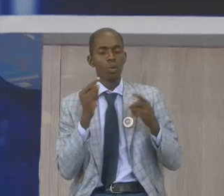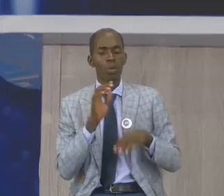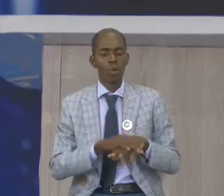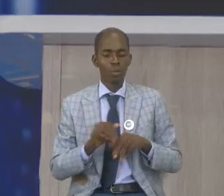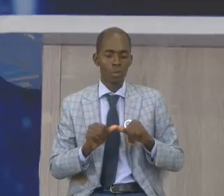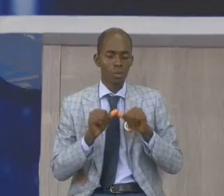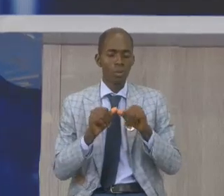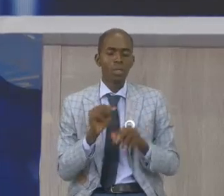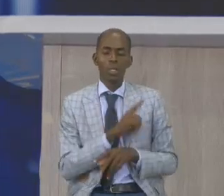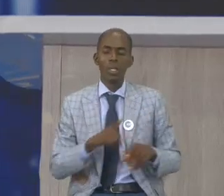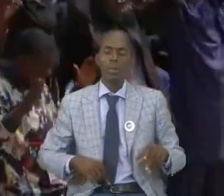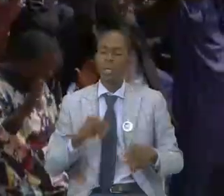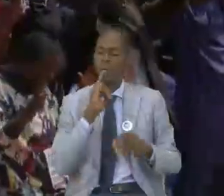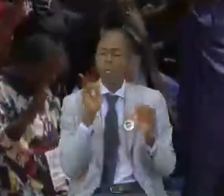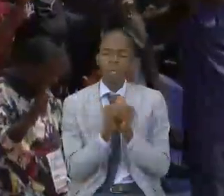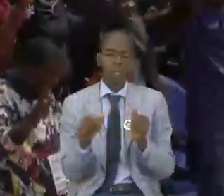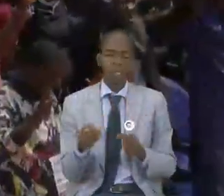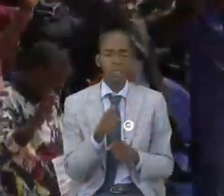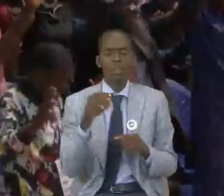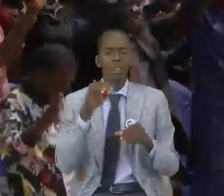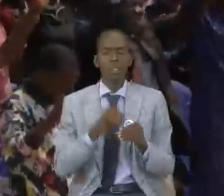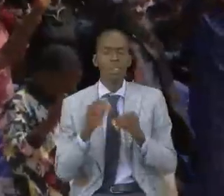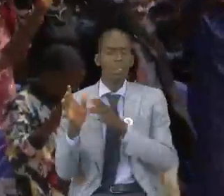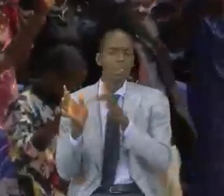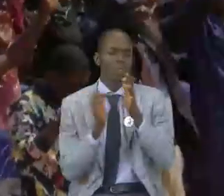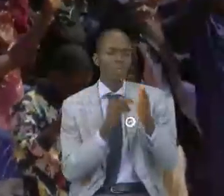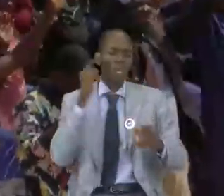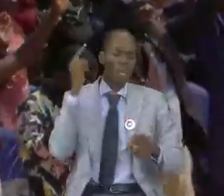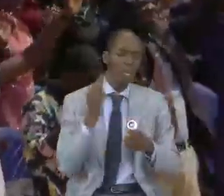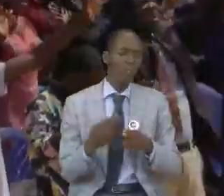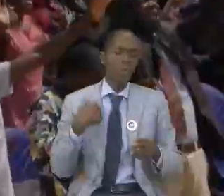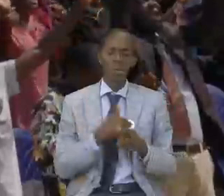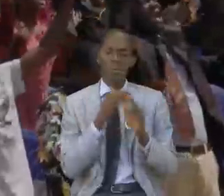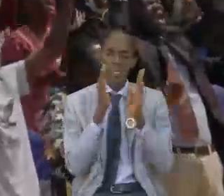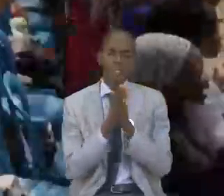Lord is with you. In Jesus' name we